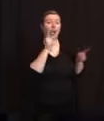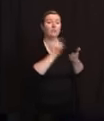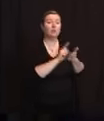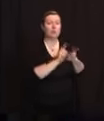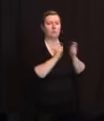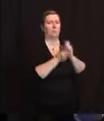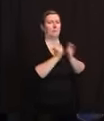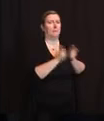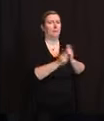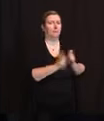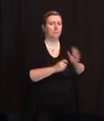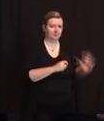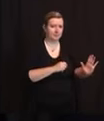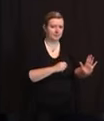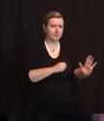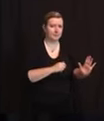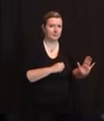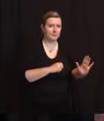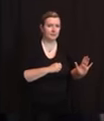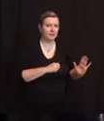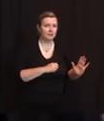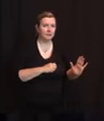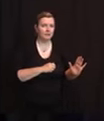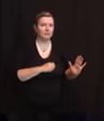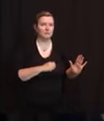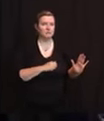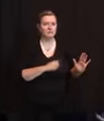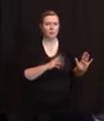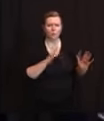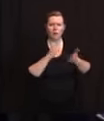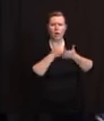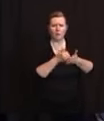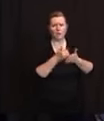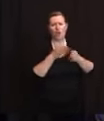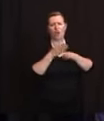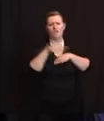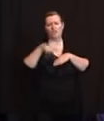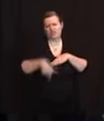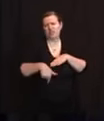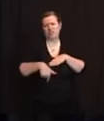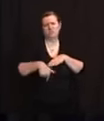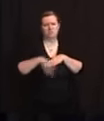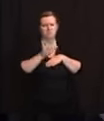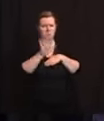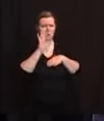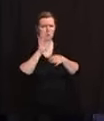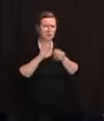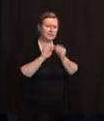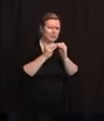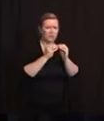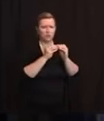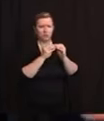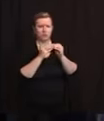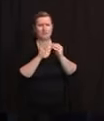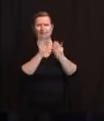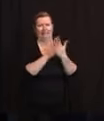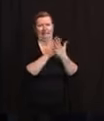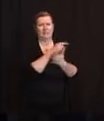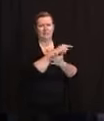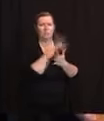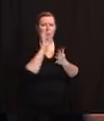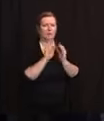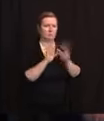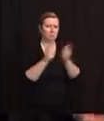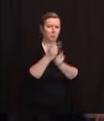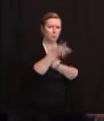the right way, some aren't, but we can help you all out afterwards. But that's what it sounds like to me. Those numbers mean. As far as folks who are helping out, we